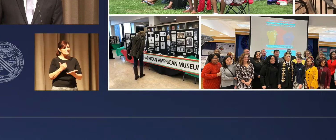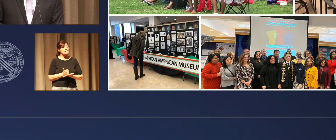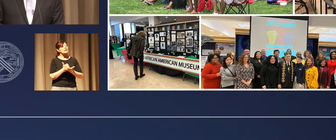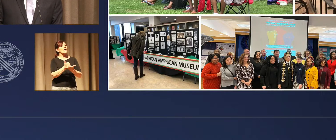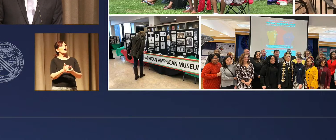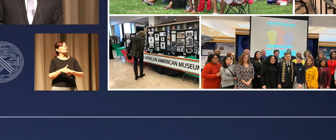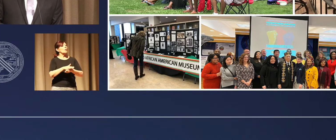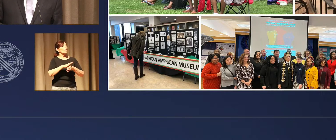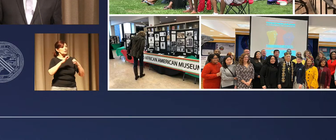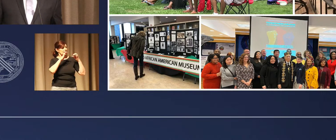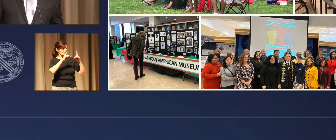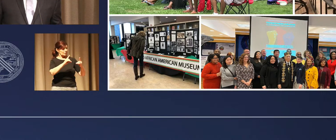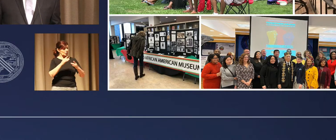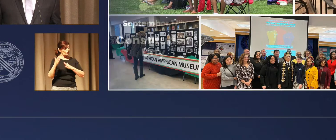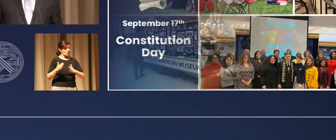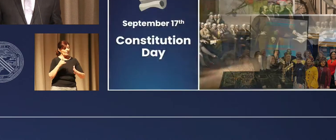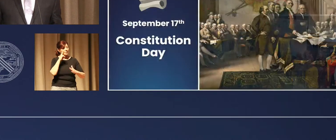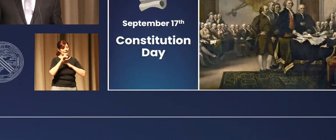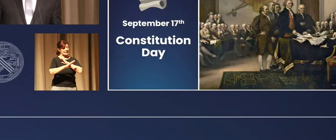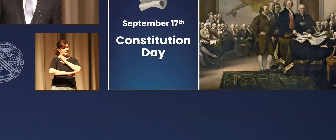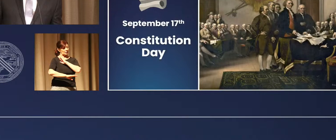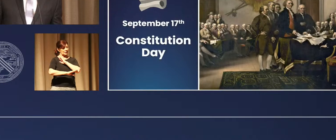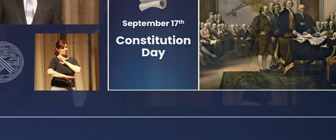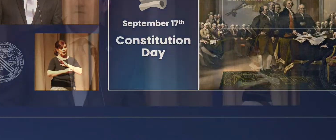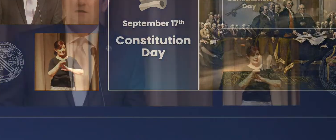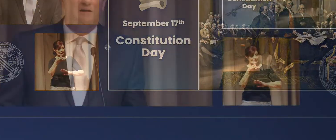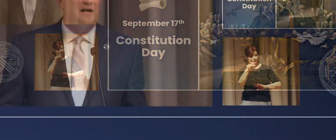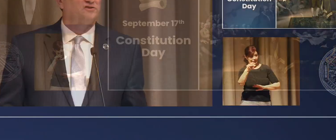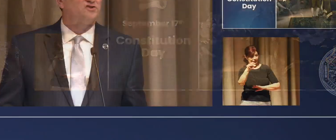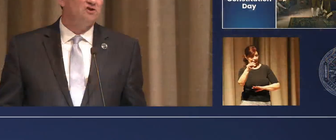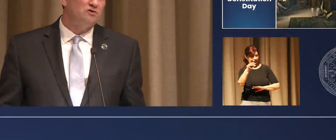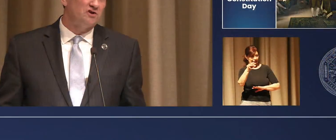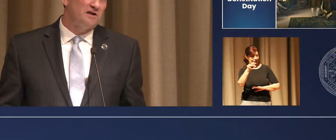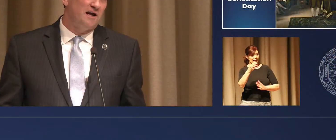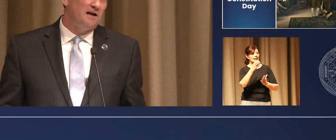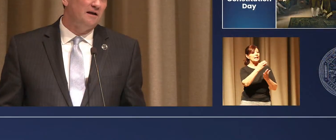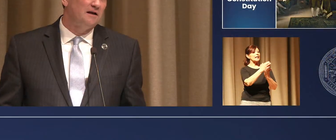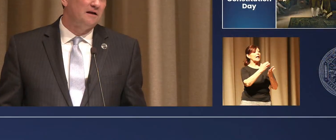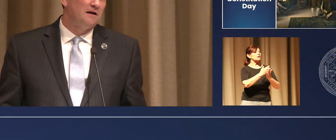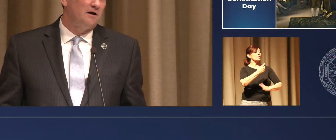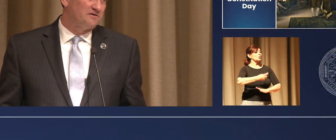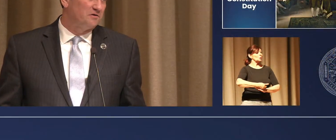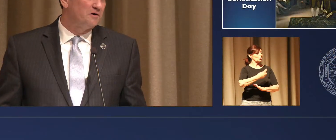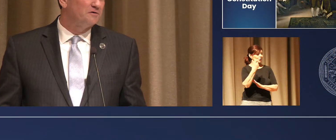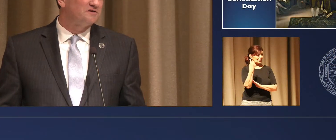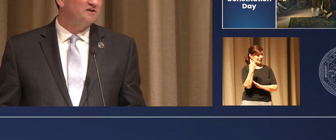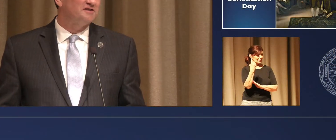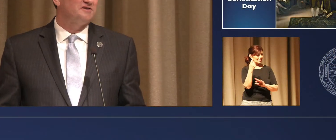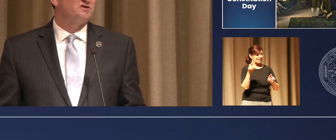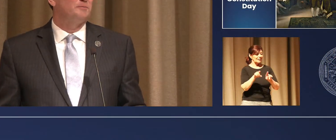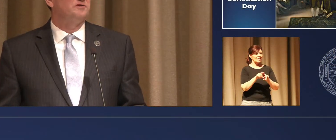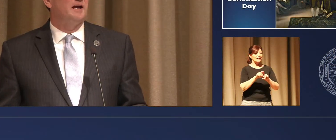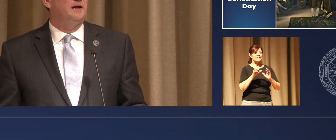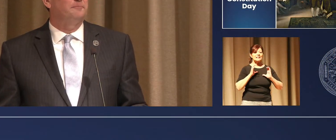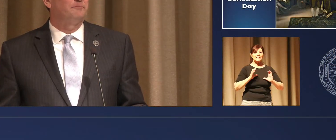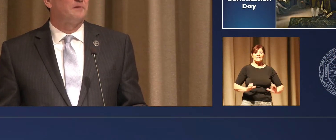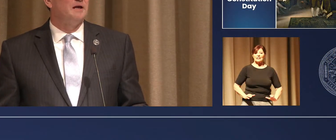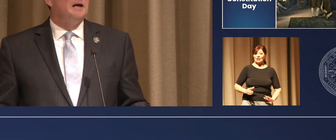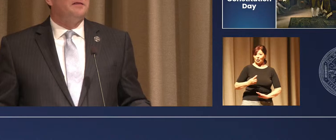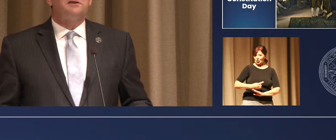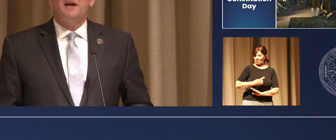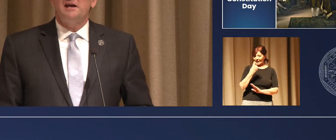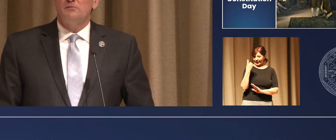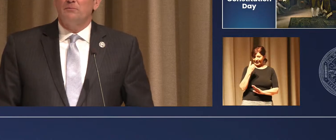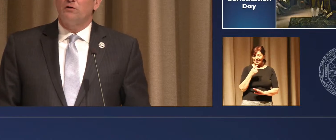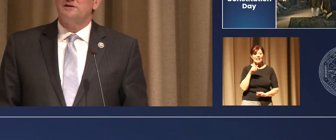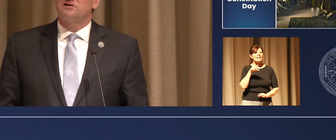local educators in preparing for September 17th, Constitution Day, also known as Citizenship Day.